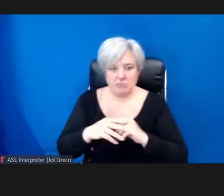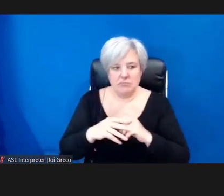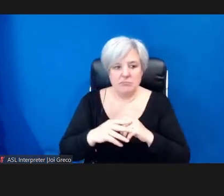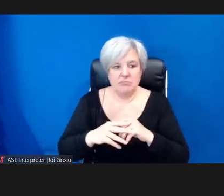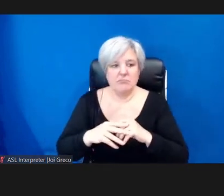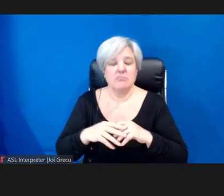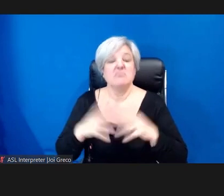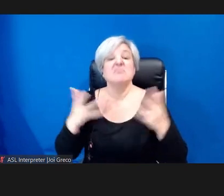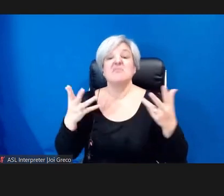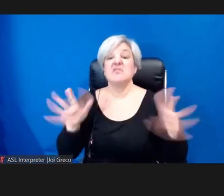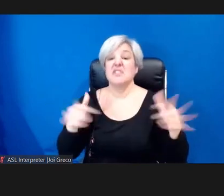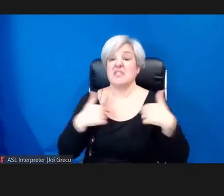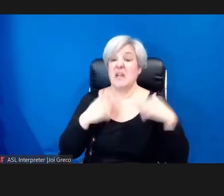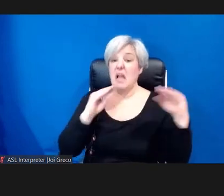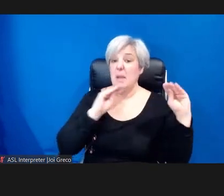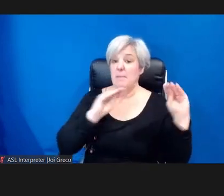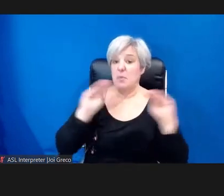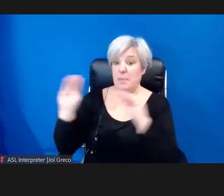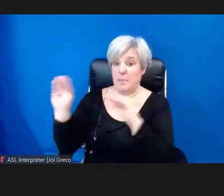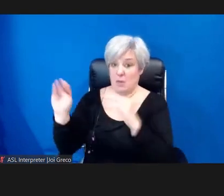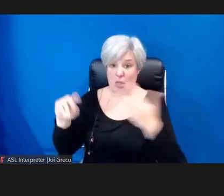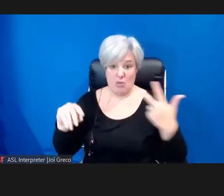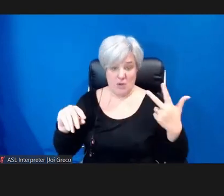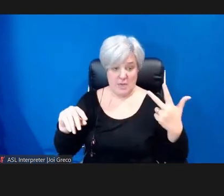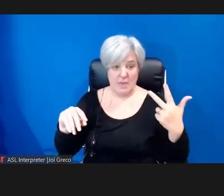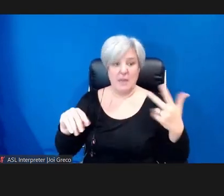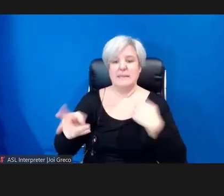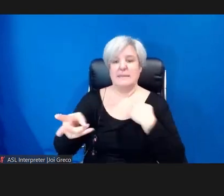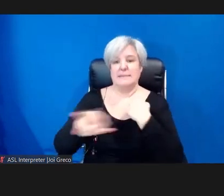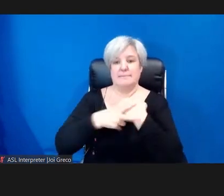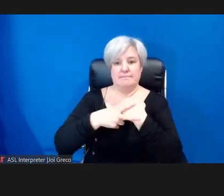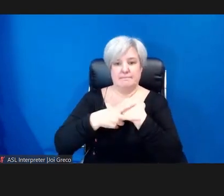After I enter these 3 required fields, I will press Save.